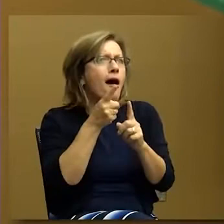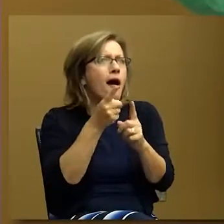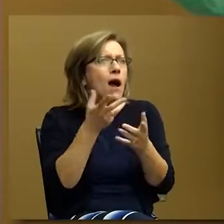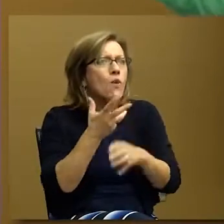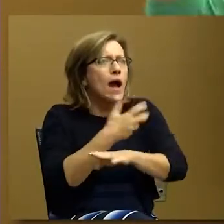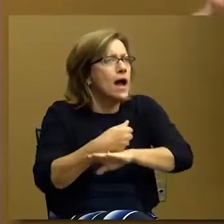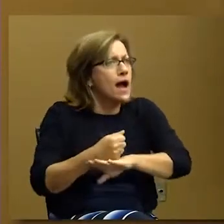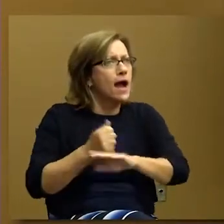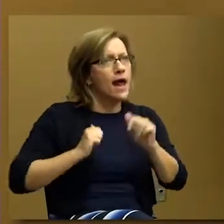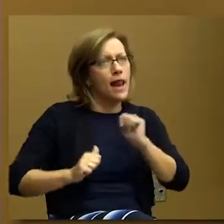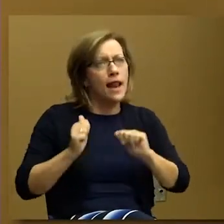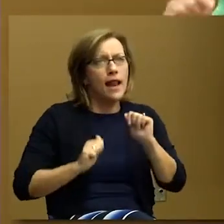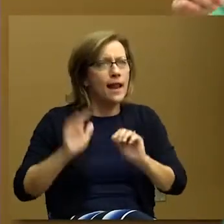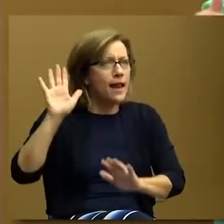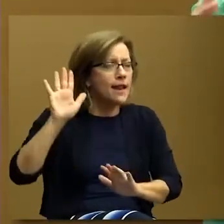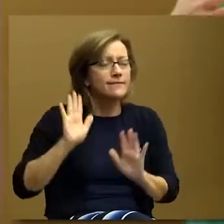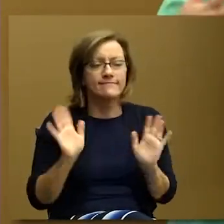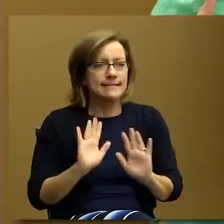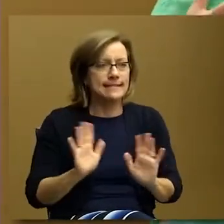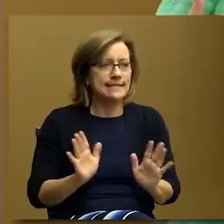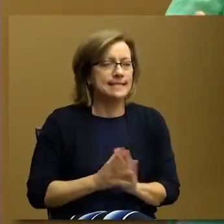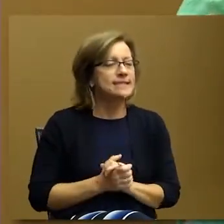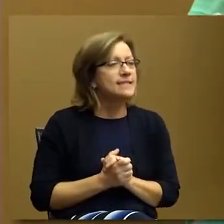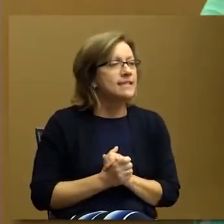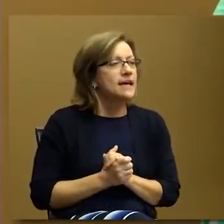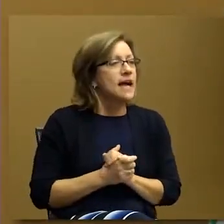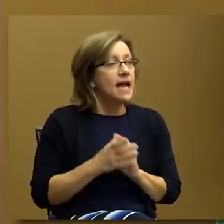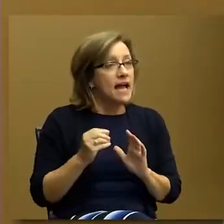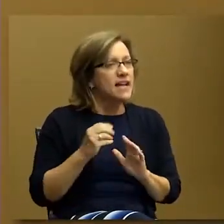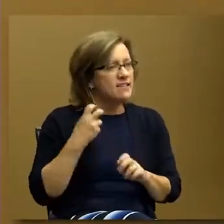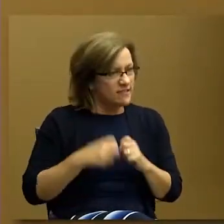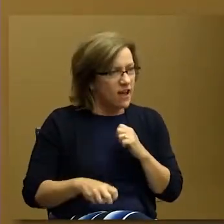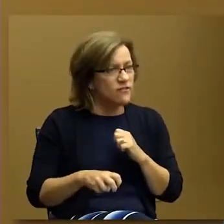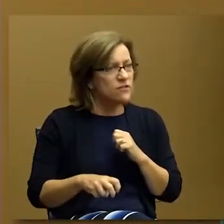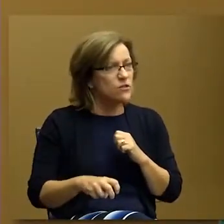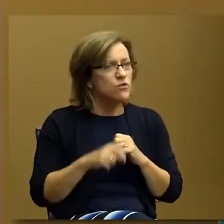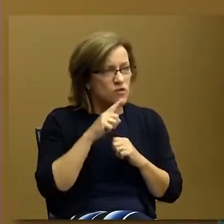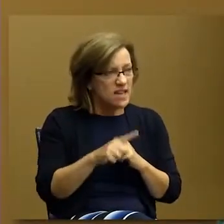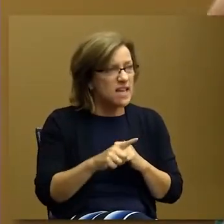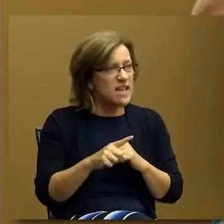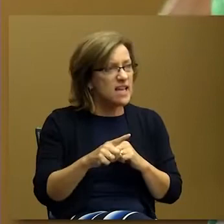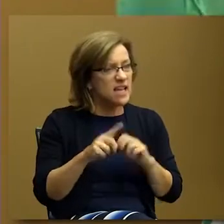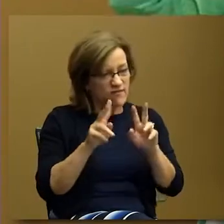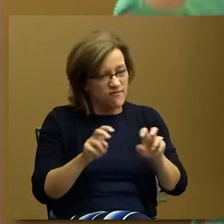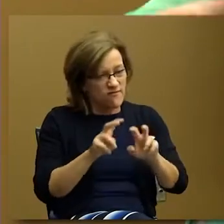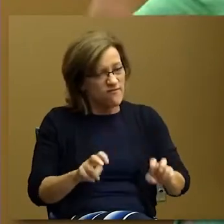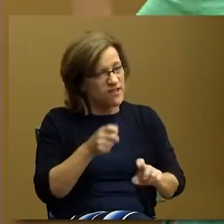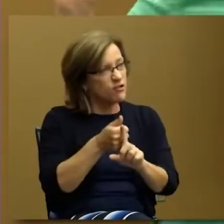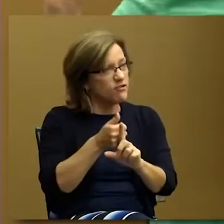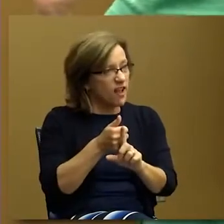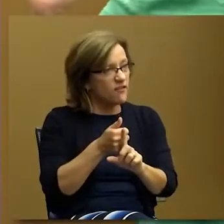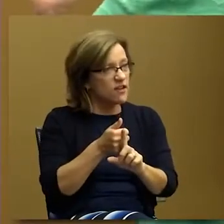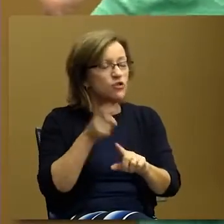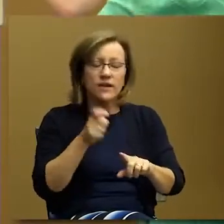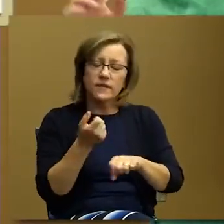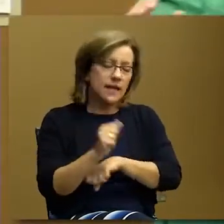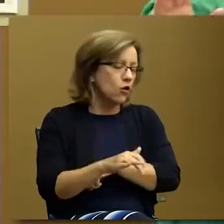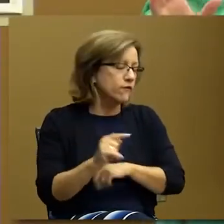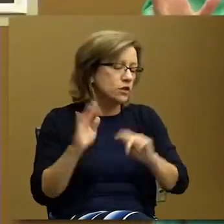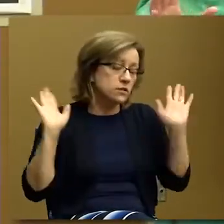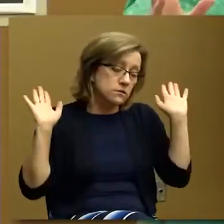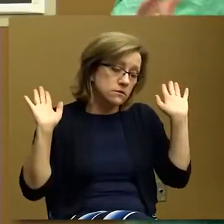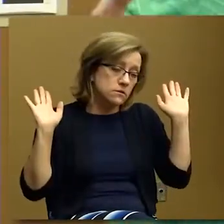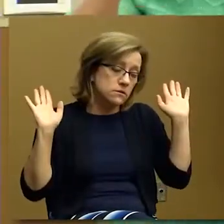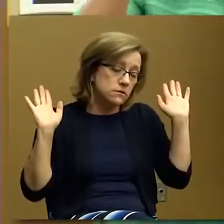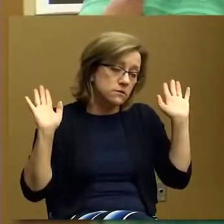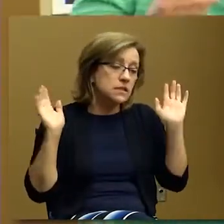pick me. And it's hard to look at yourself. But you know, you have to get over that. You just have